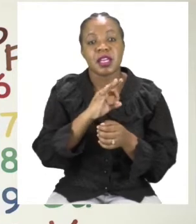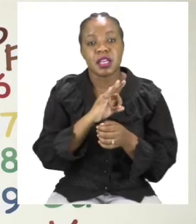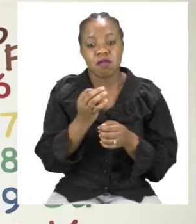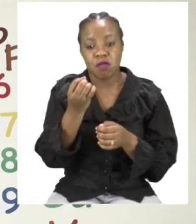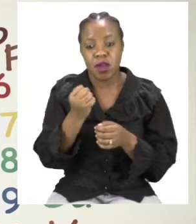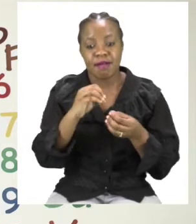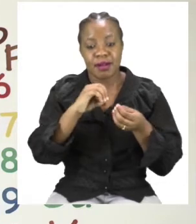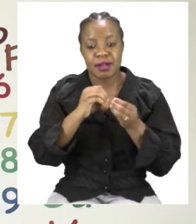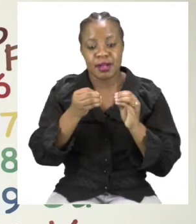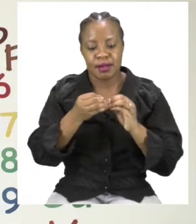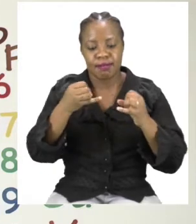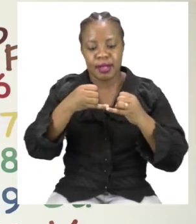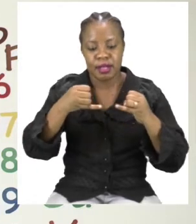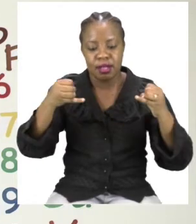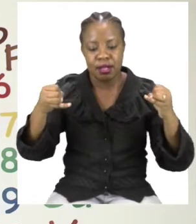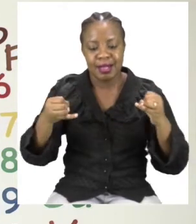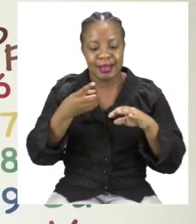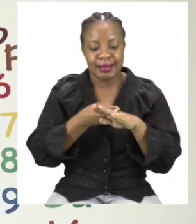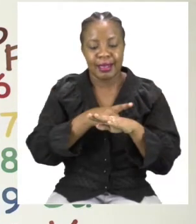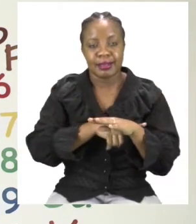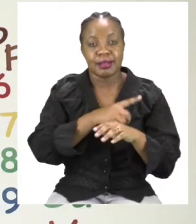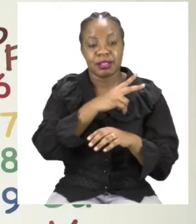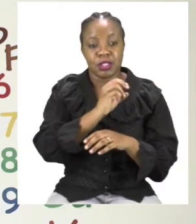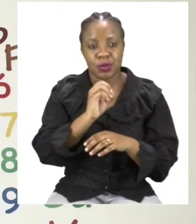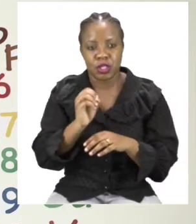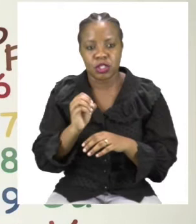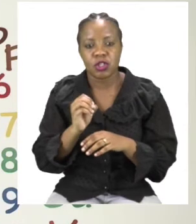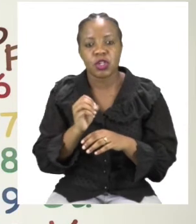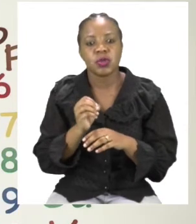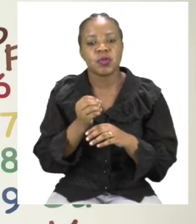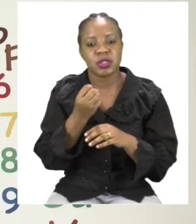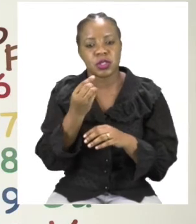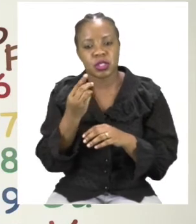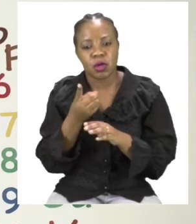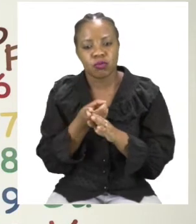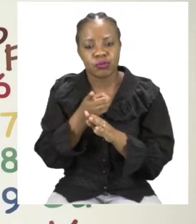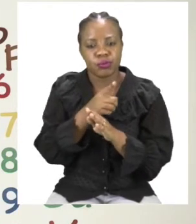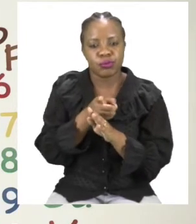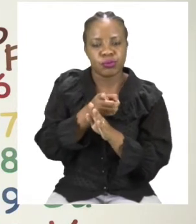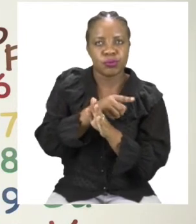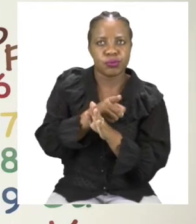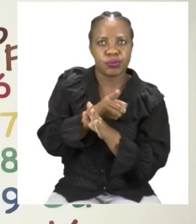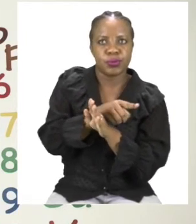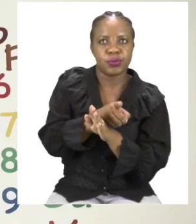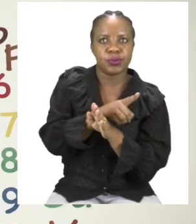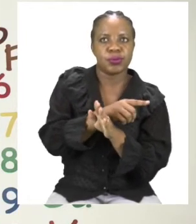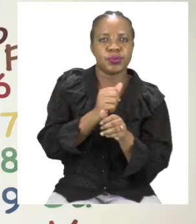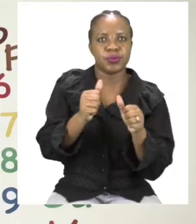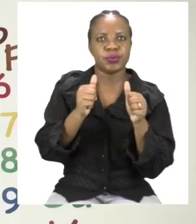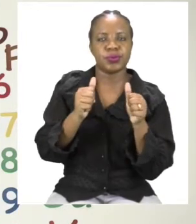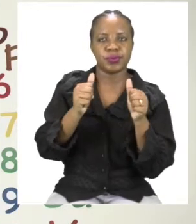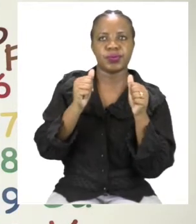backwards. And when you count backwards from your number line, your answer is going to be, if you